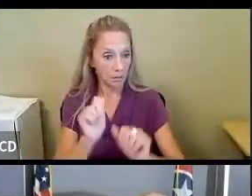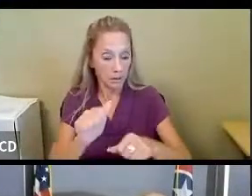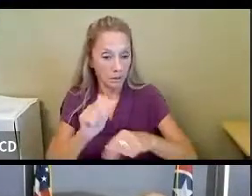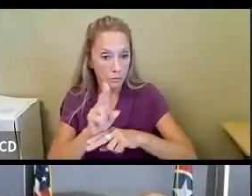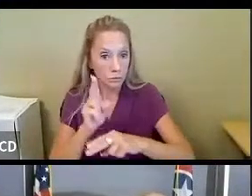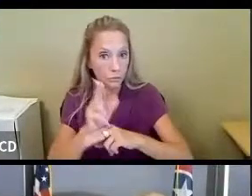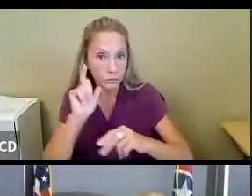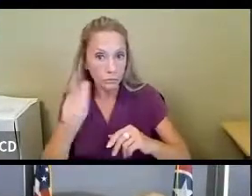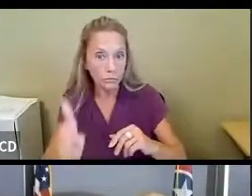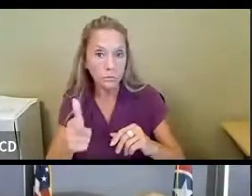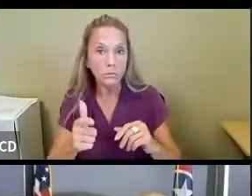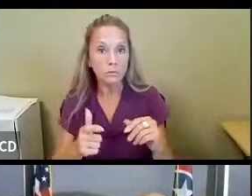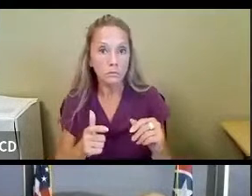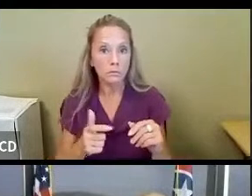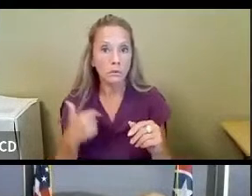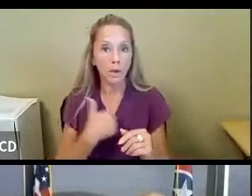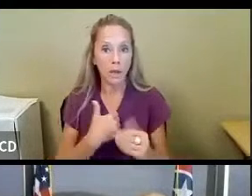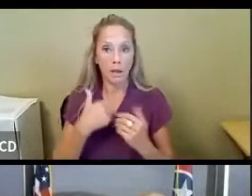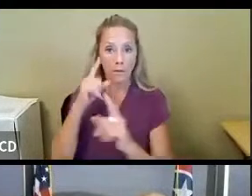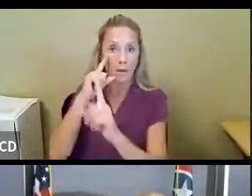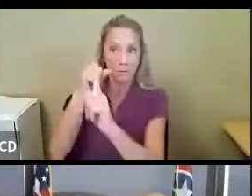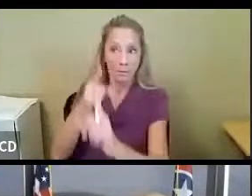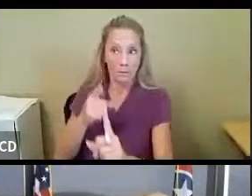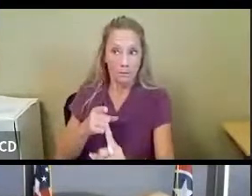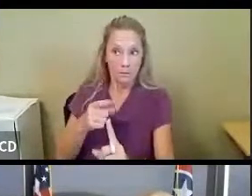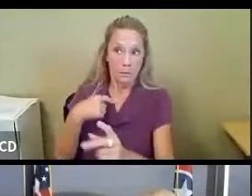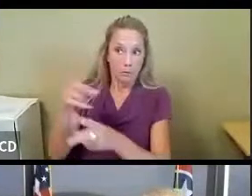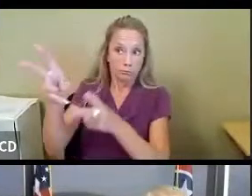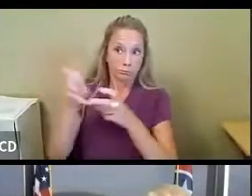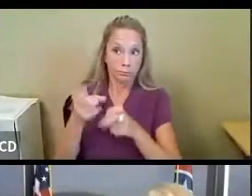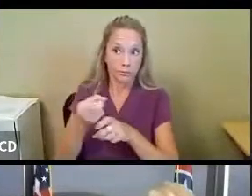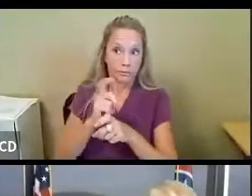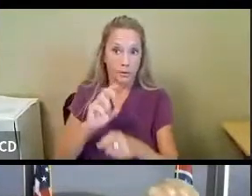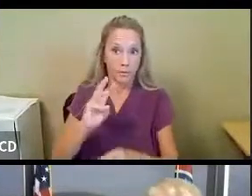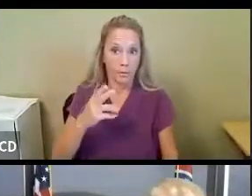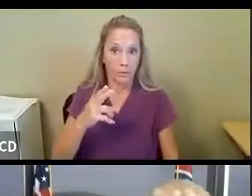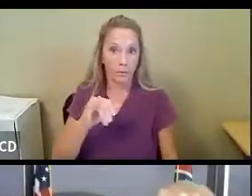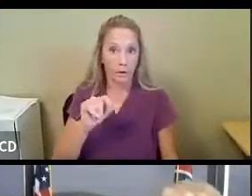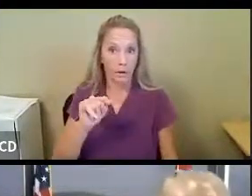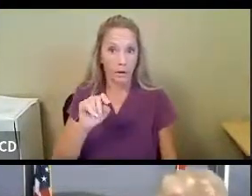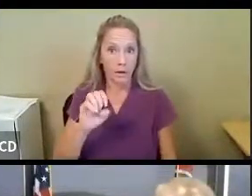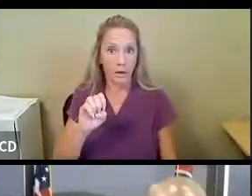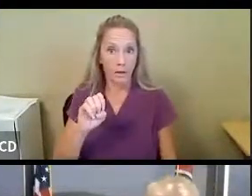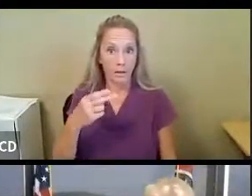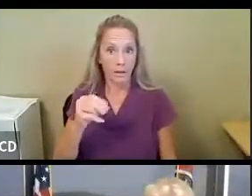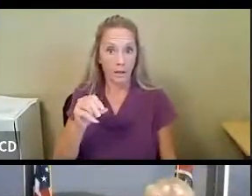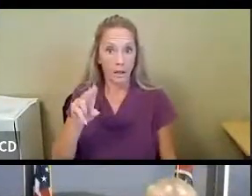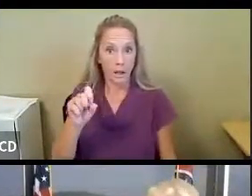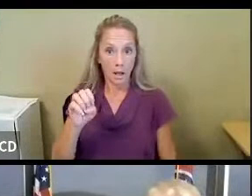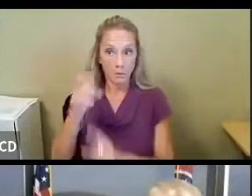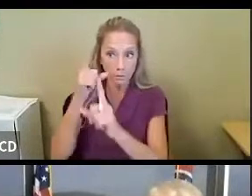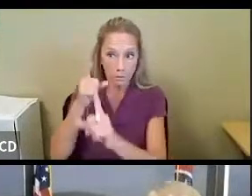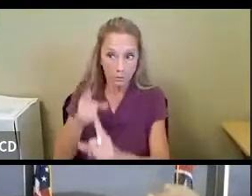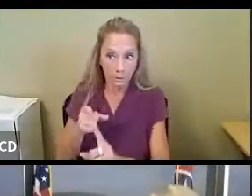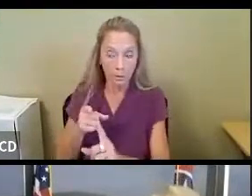benchmarks from the White House task force that might be useful in helping us trend that